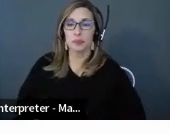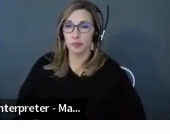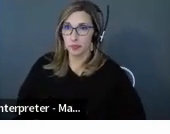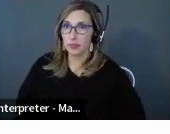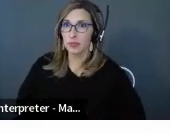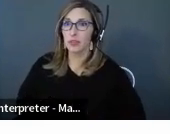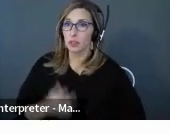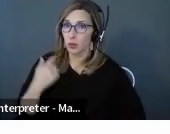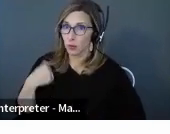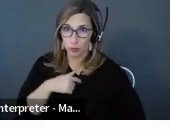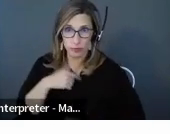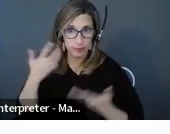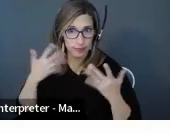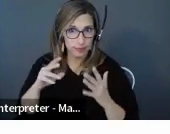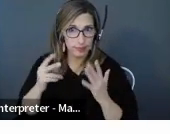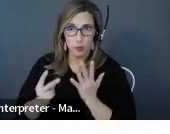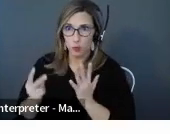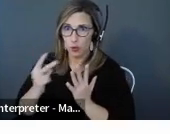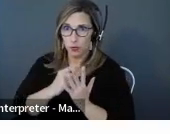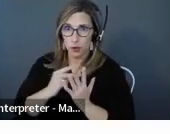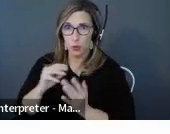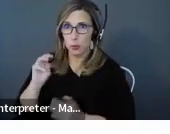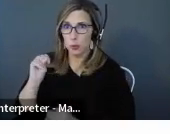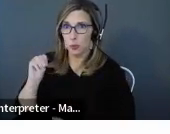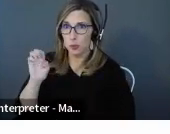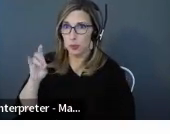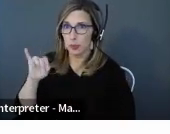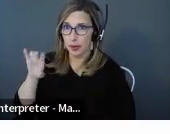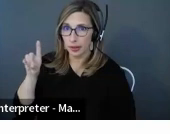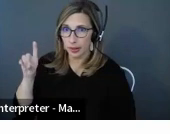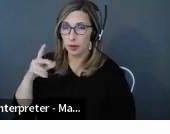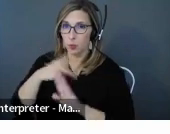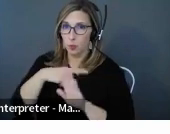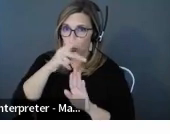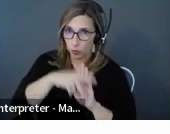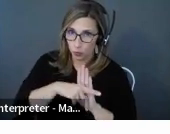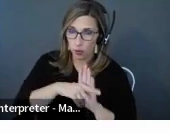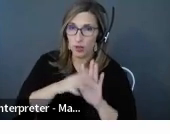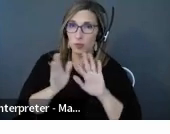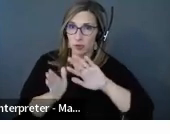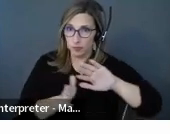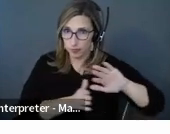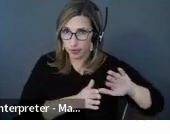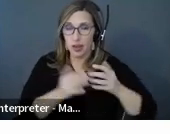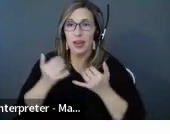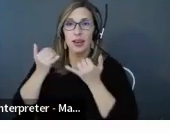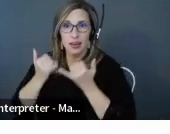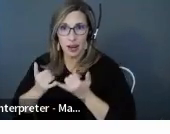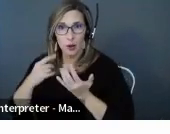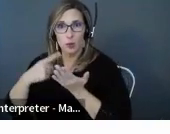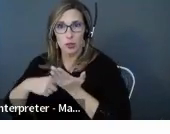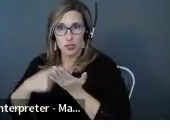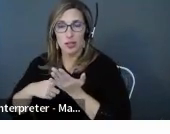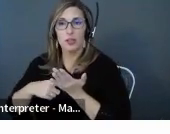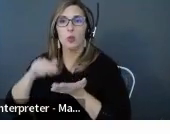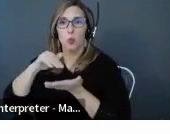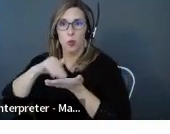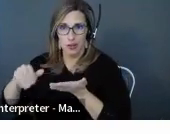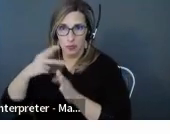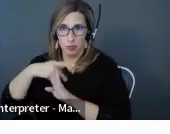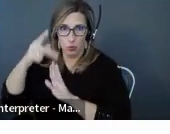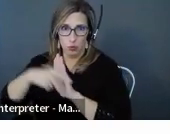Medicaid programs, and now we're going to talk about Medicaid waiver programs, HCBS